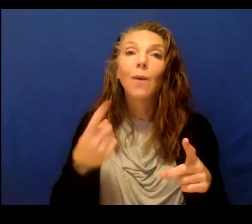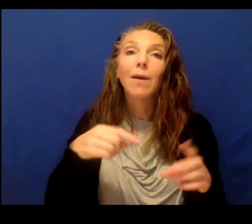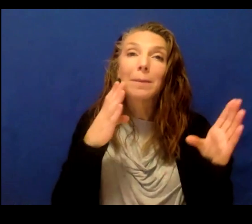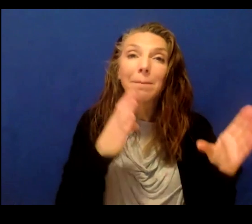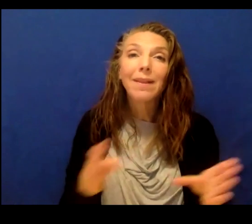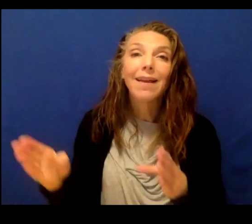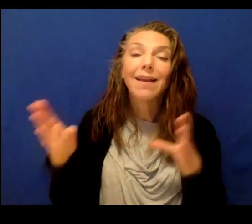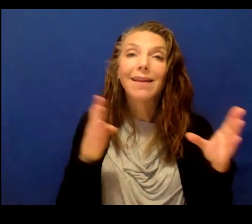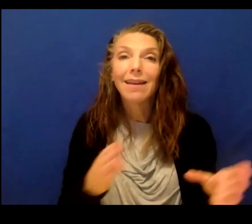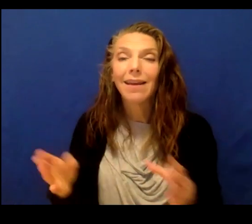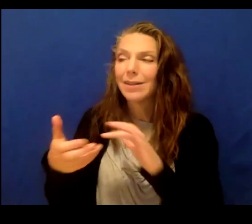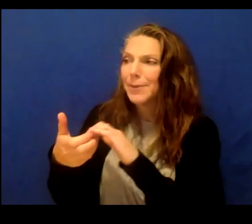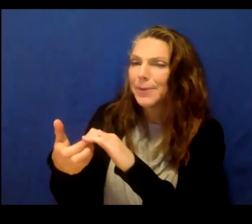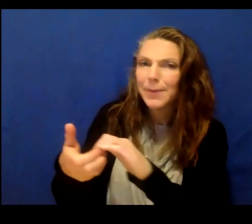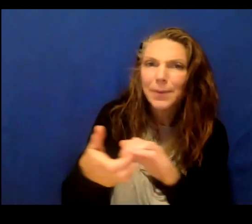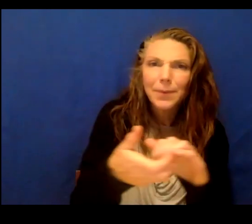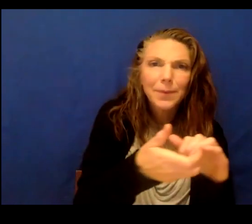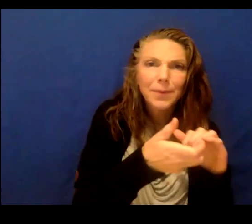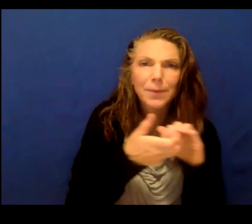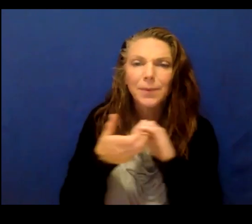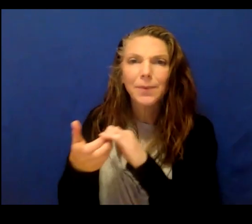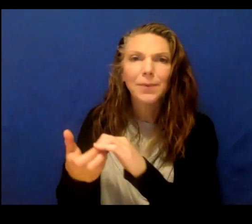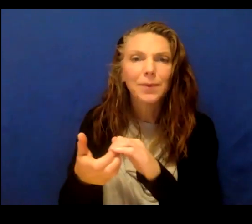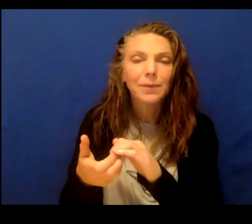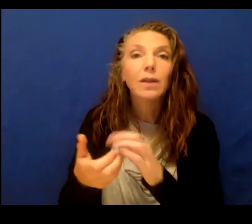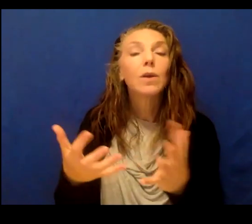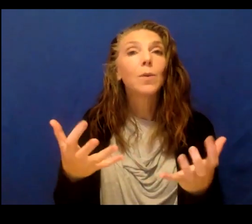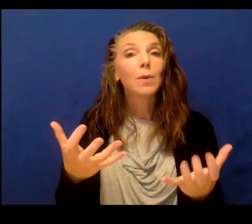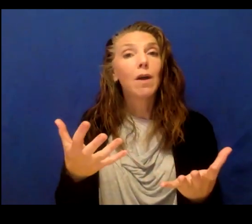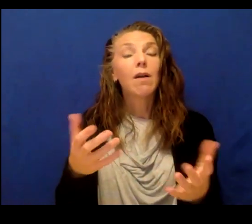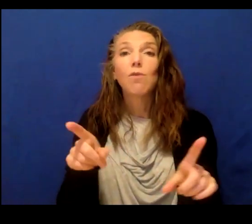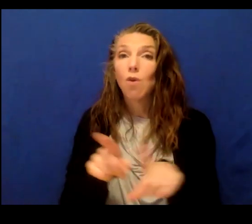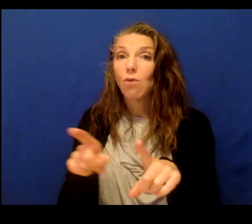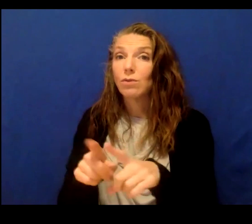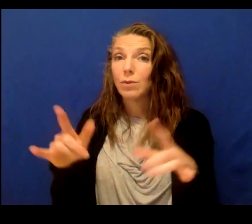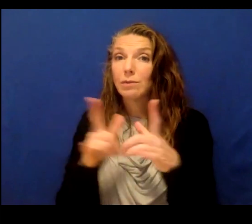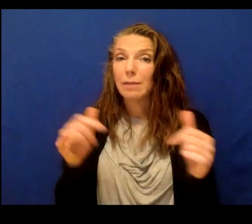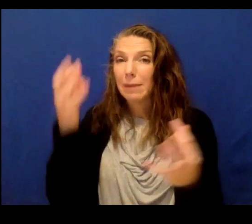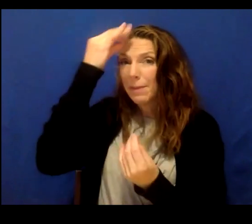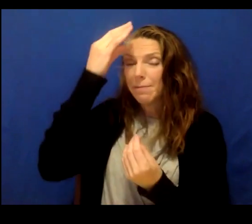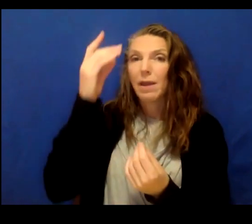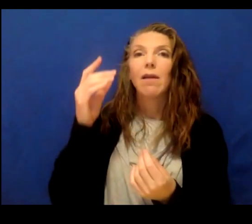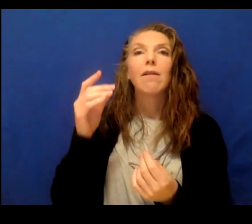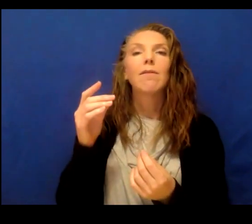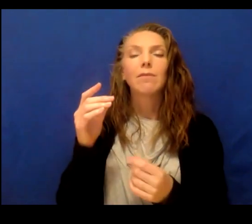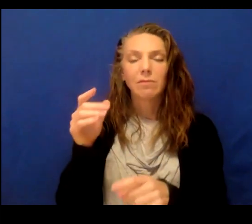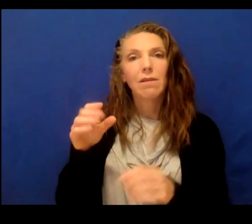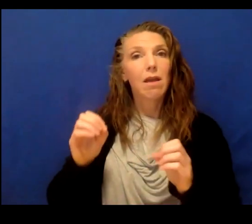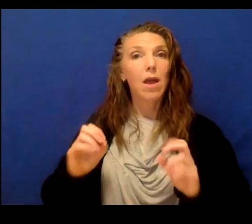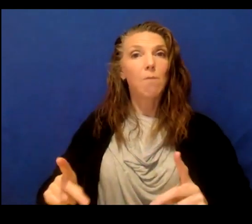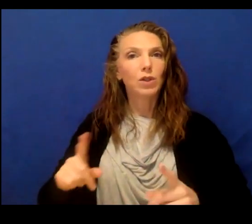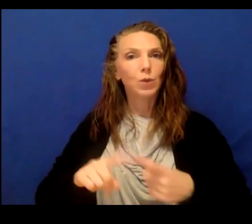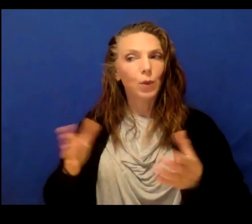planning routines, collaboratively, we want to also be thinking about where are our opportunities